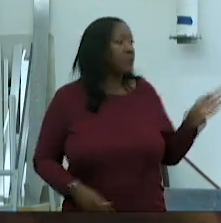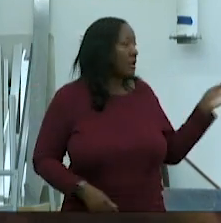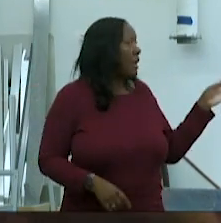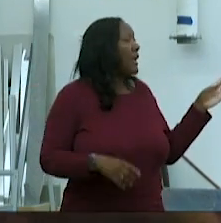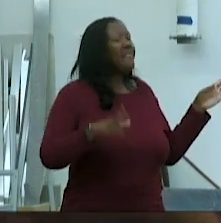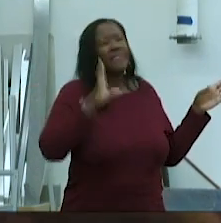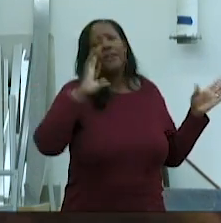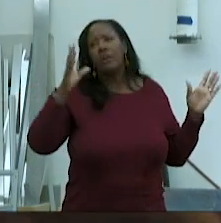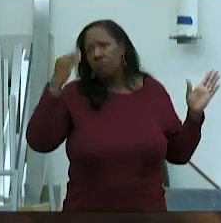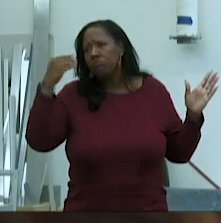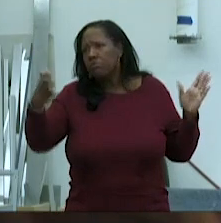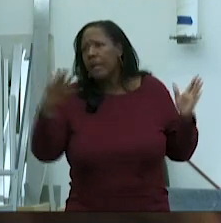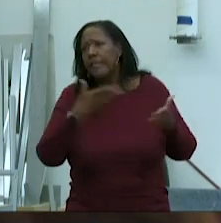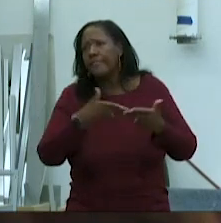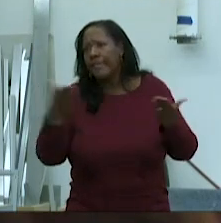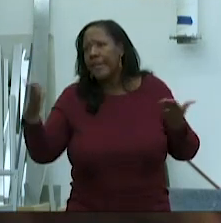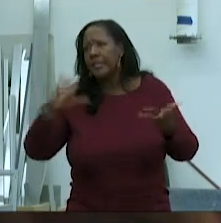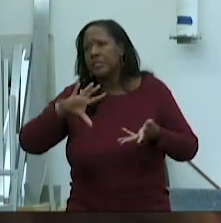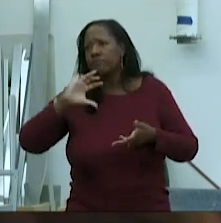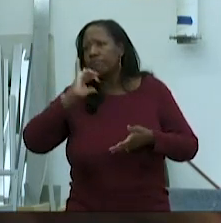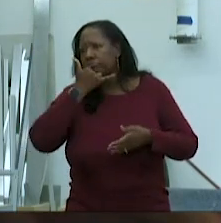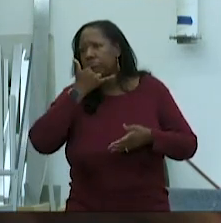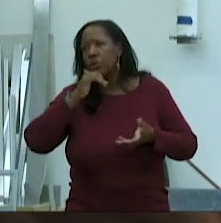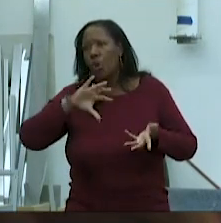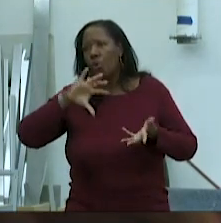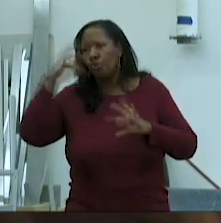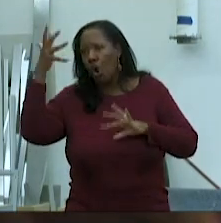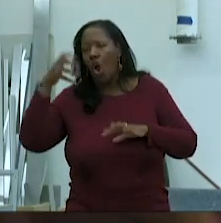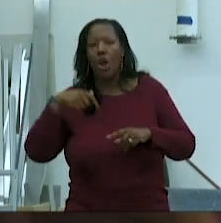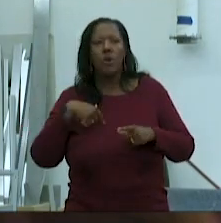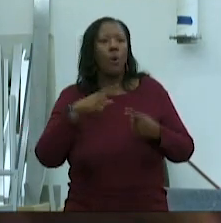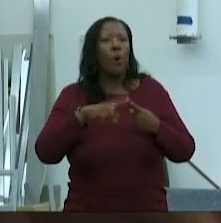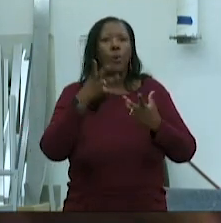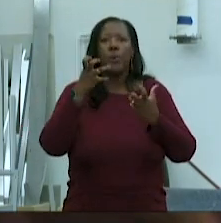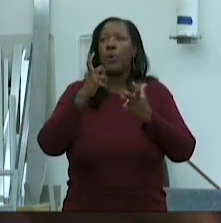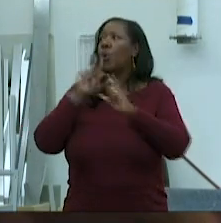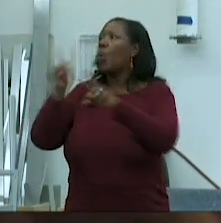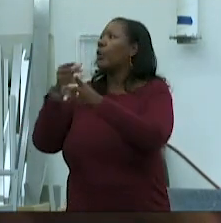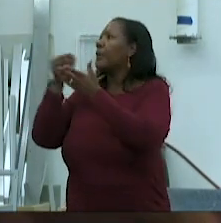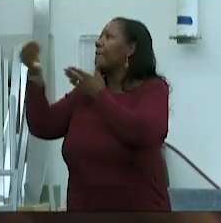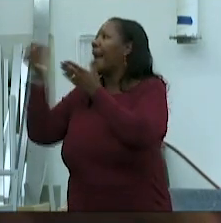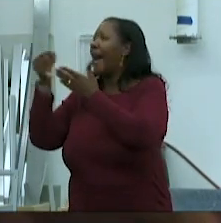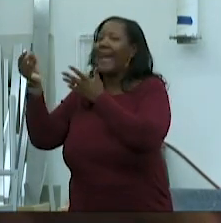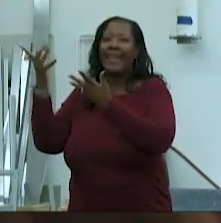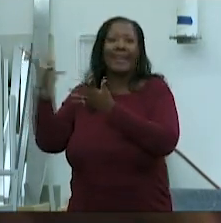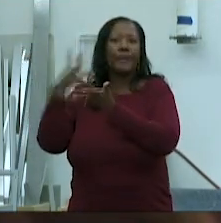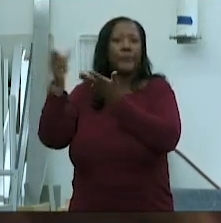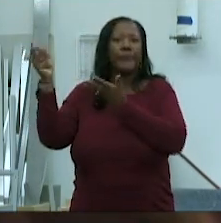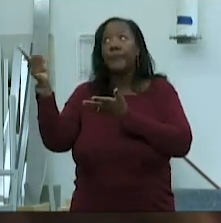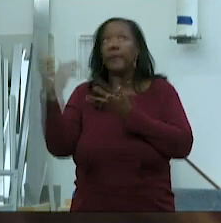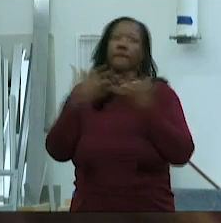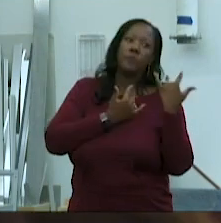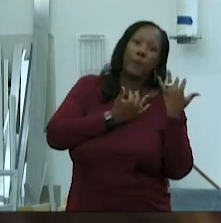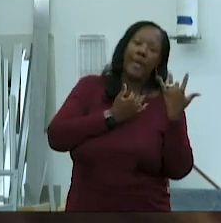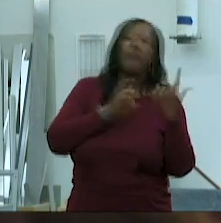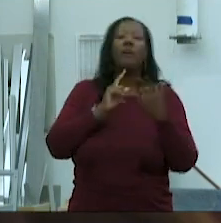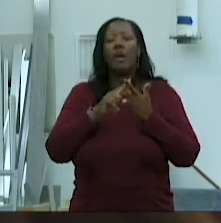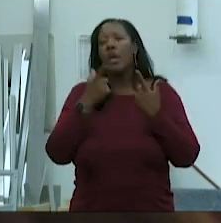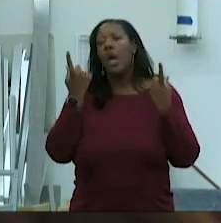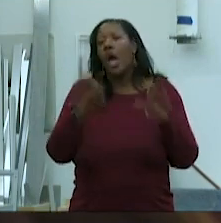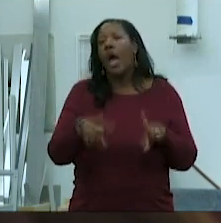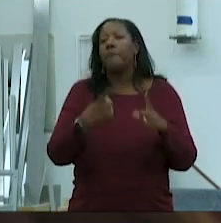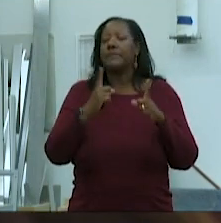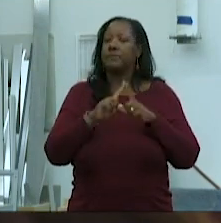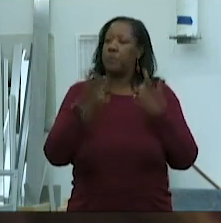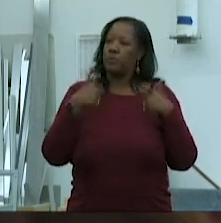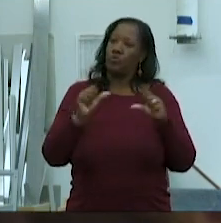things that can go wrong, and like time gets, if something's out of stock or it just takes 2 weeks longer to fix something, it happens, but we try and plan for it as